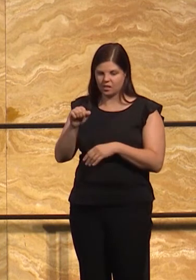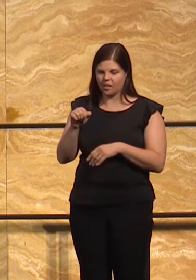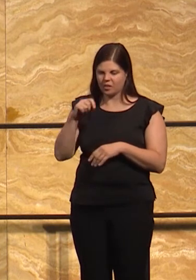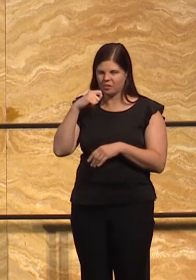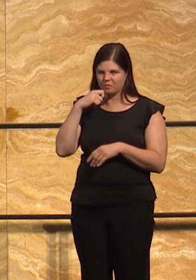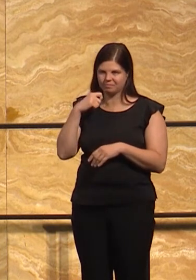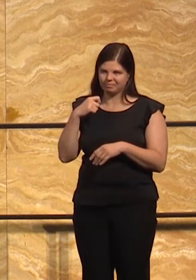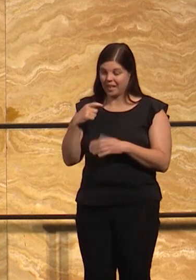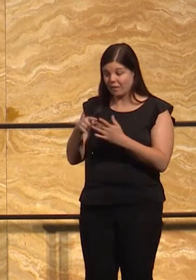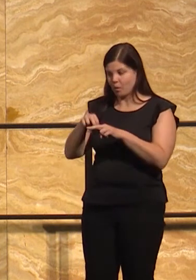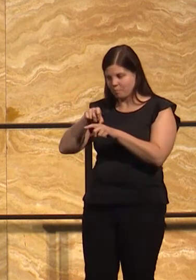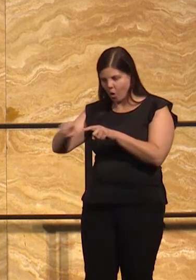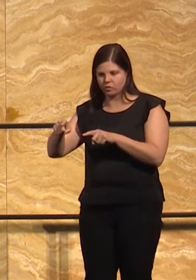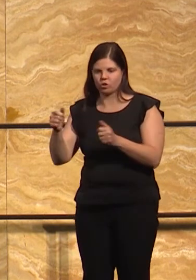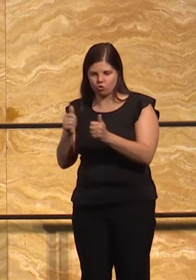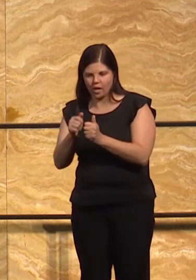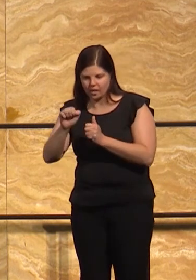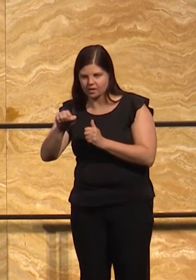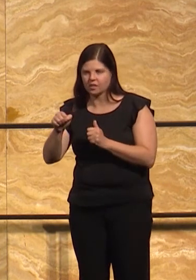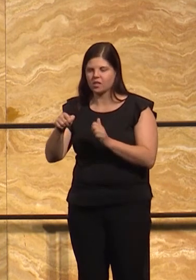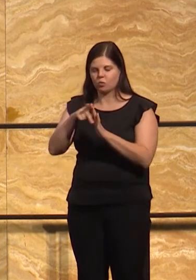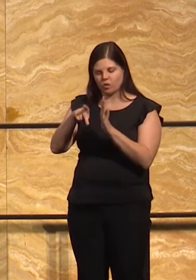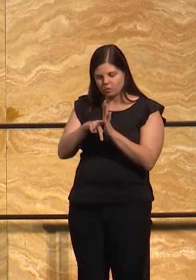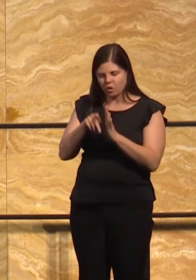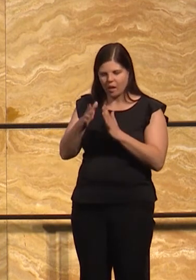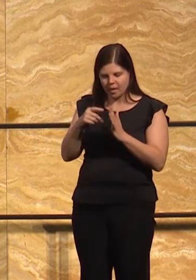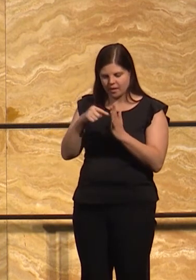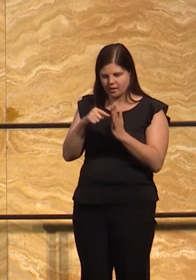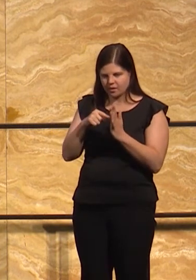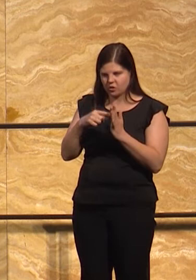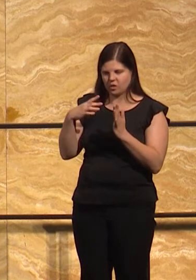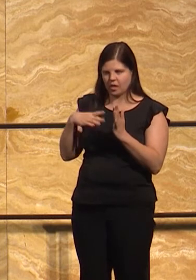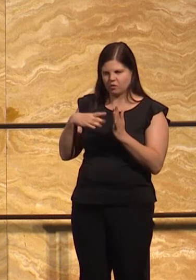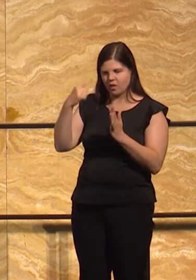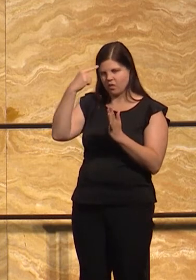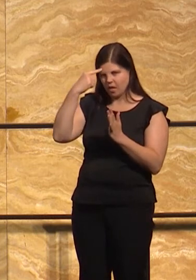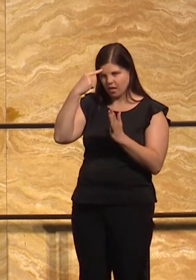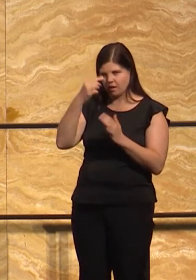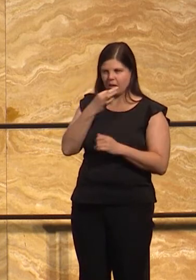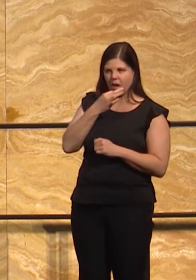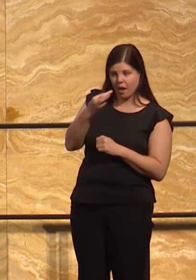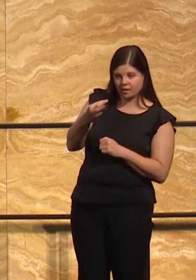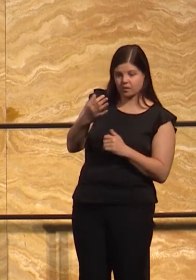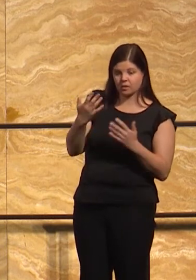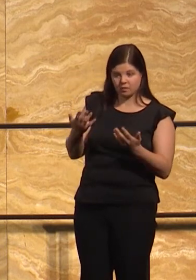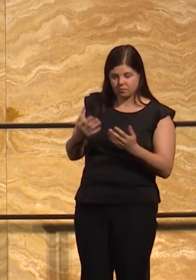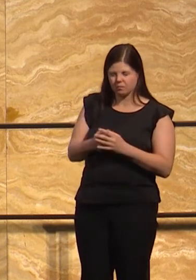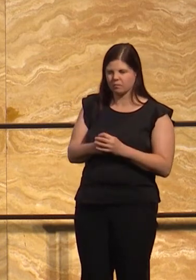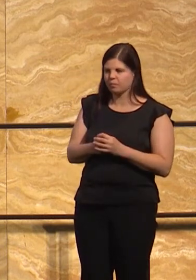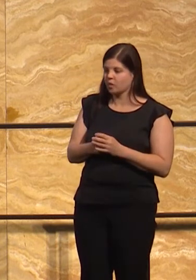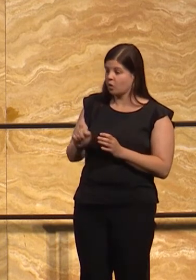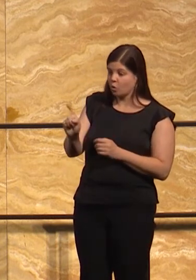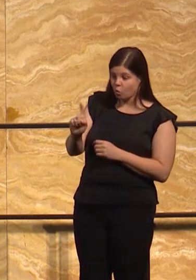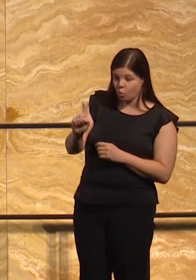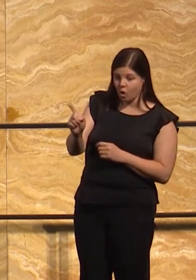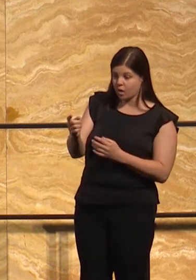you see, the principles I'm talking about is we need to ask, to what extent does what exists or what